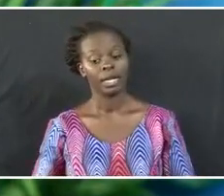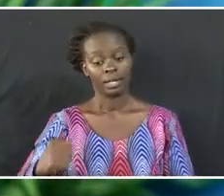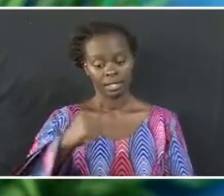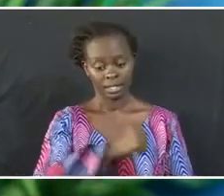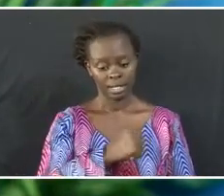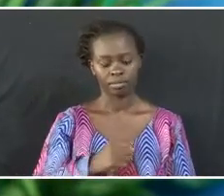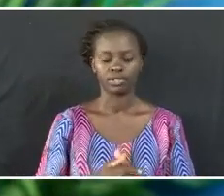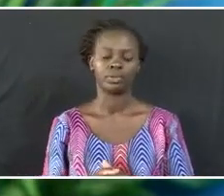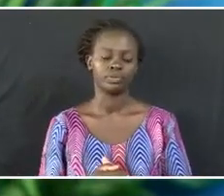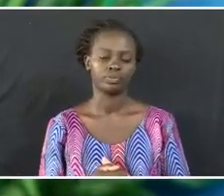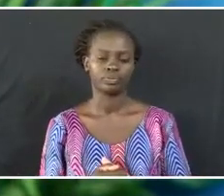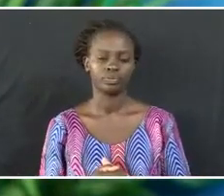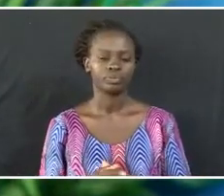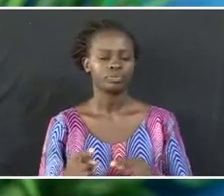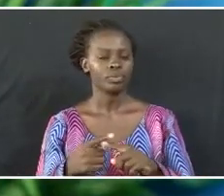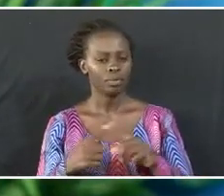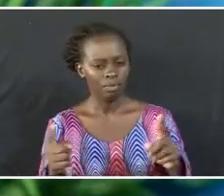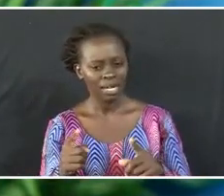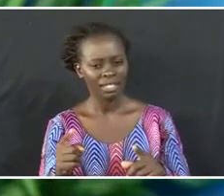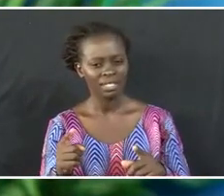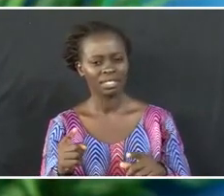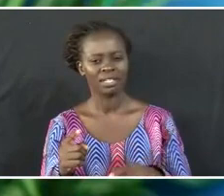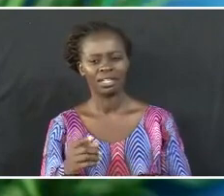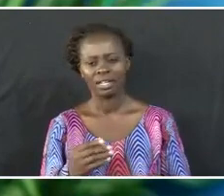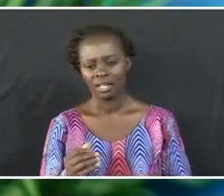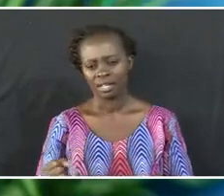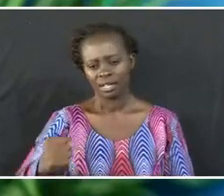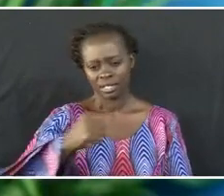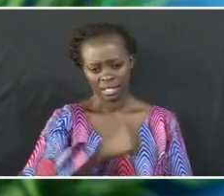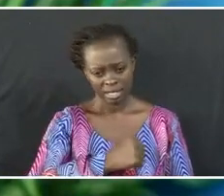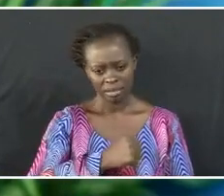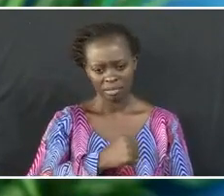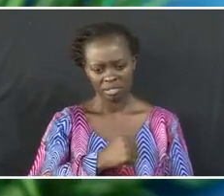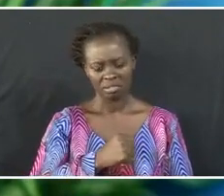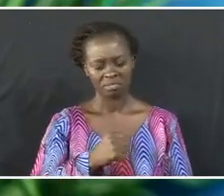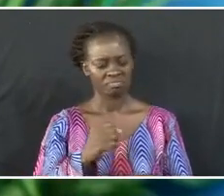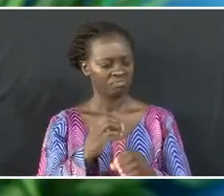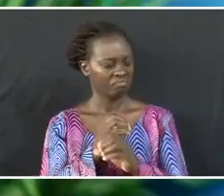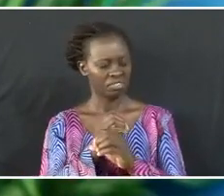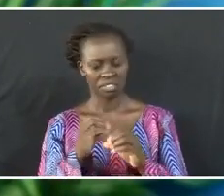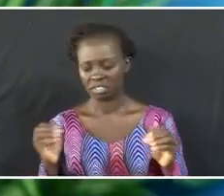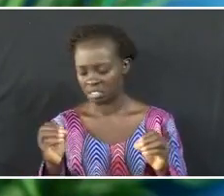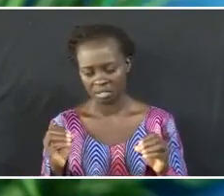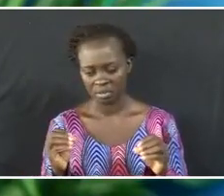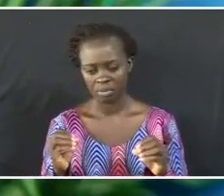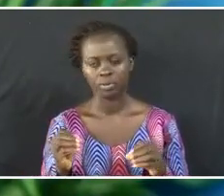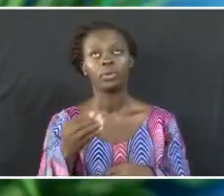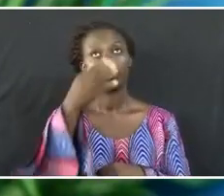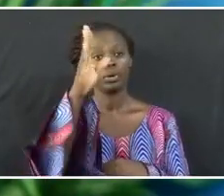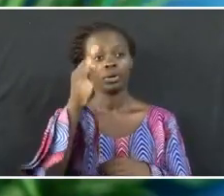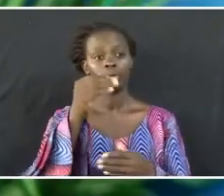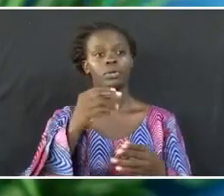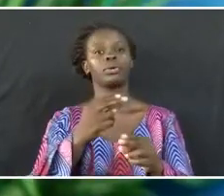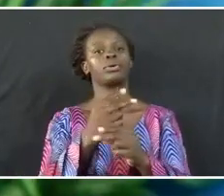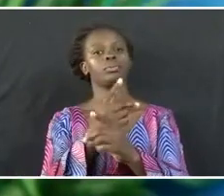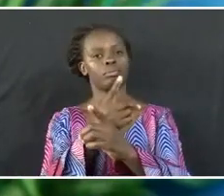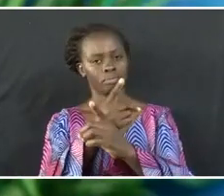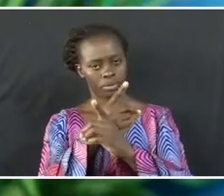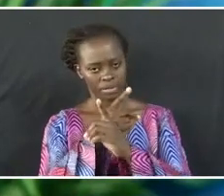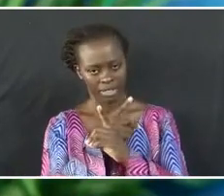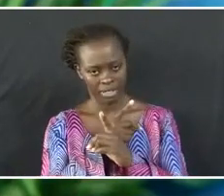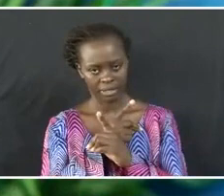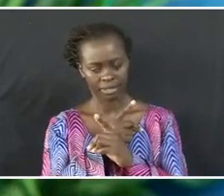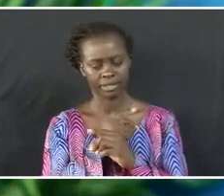tell me the secret of your strength." Every day Delilah begged Samson to tell her the secret of